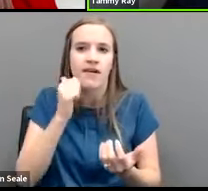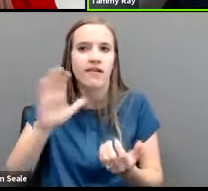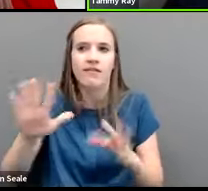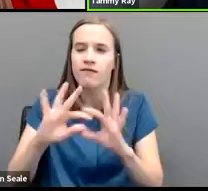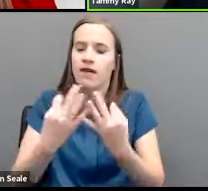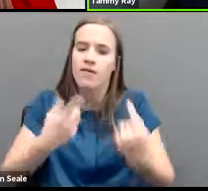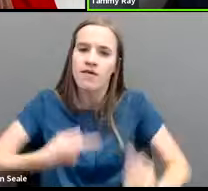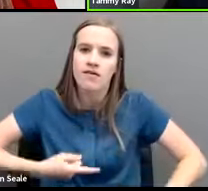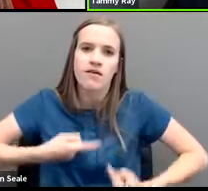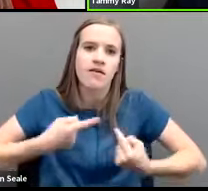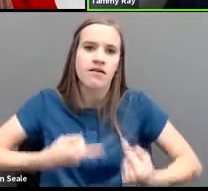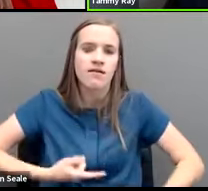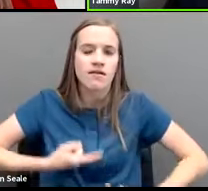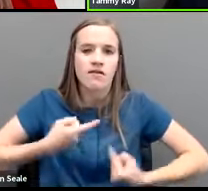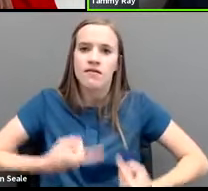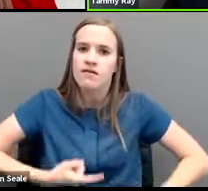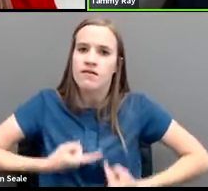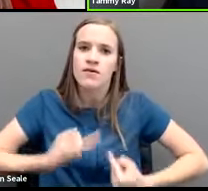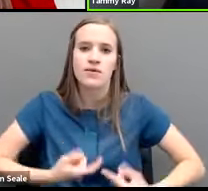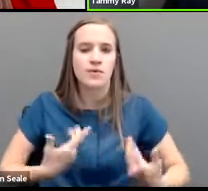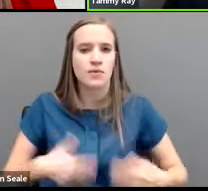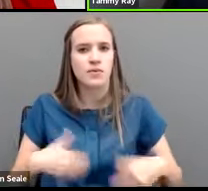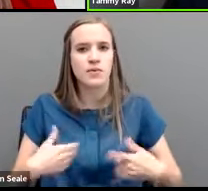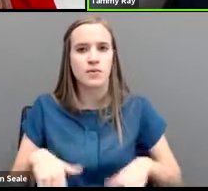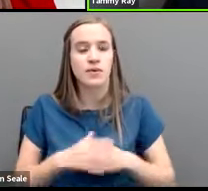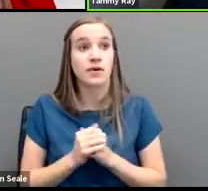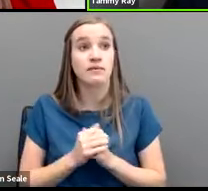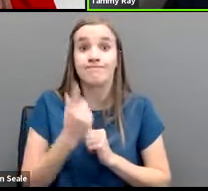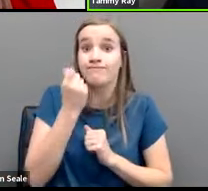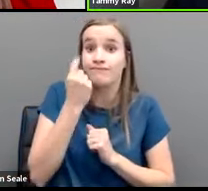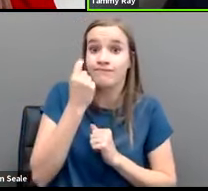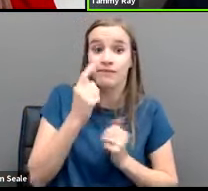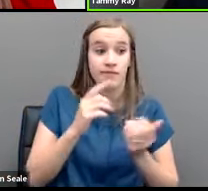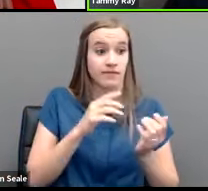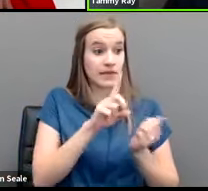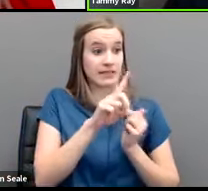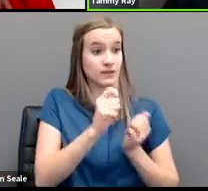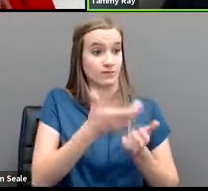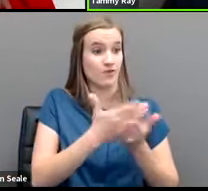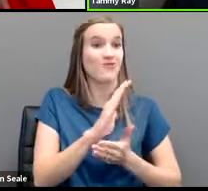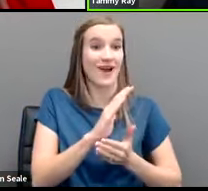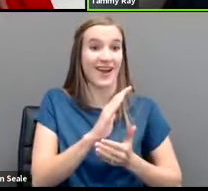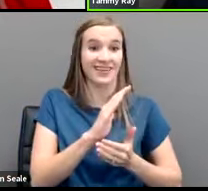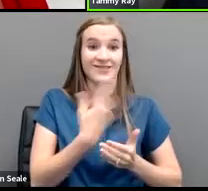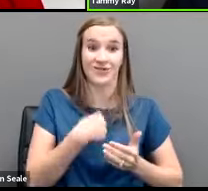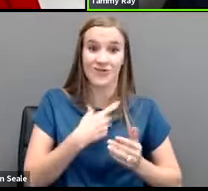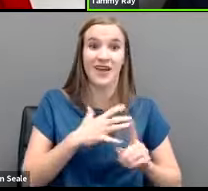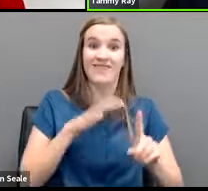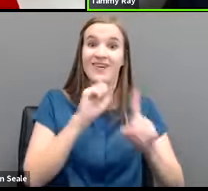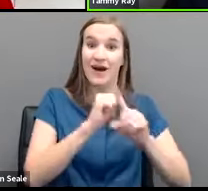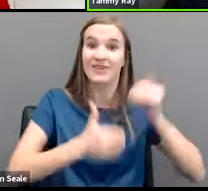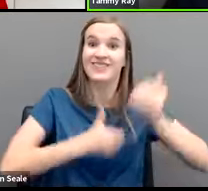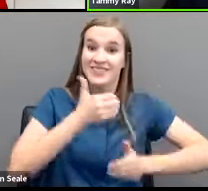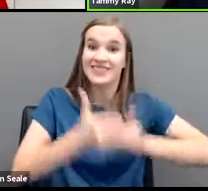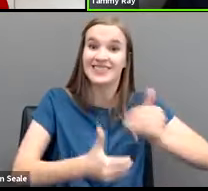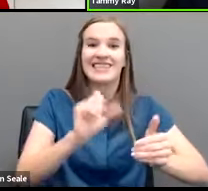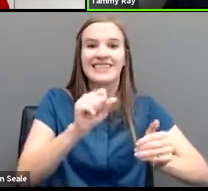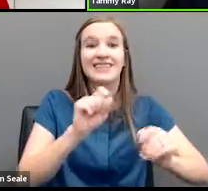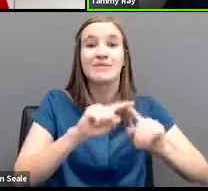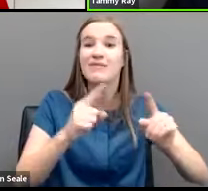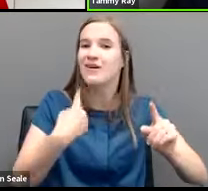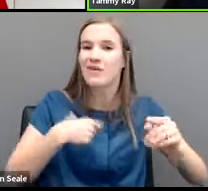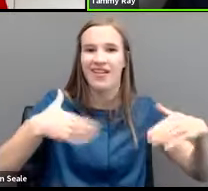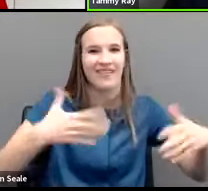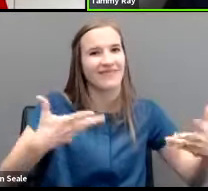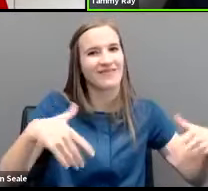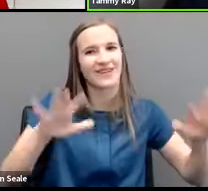know, we have come a long way, but we still have a long ways to go. And I